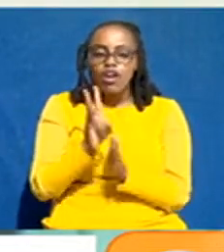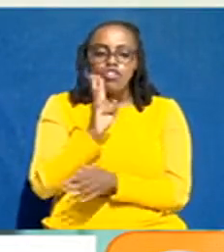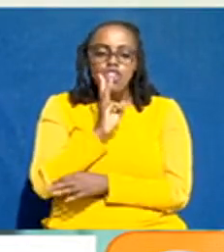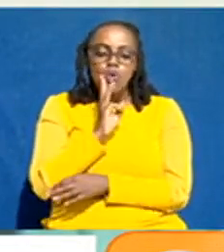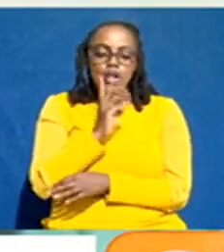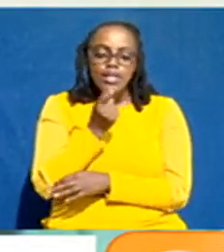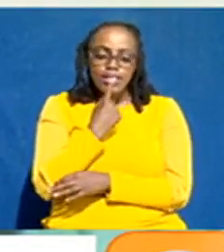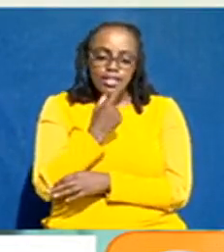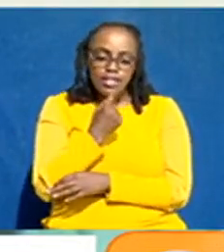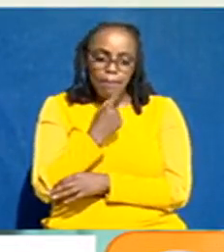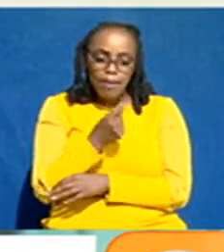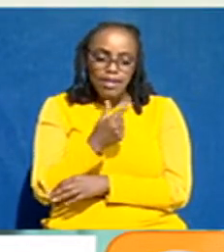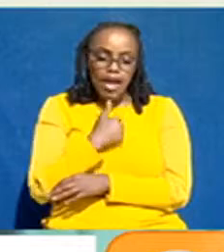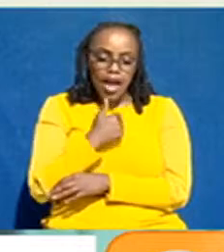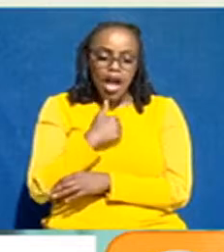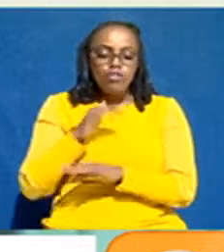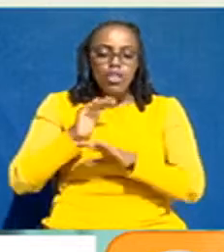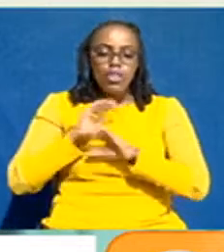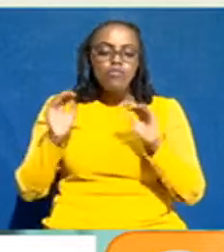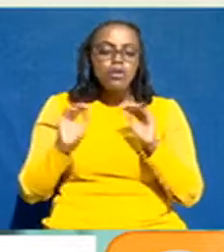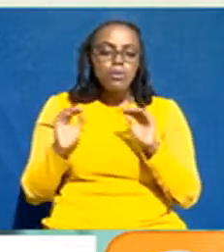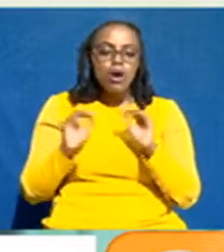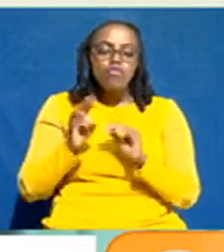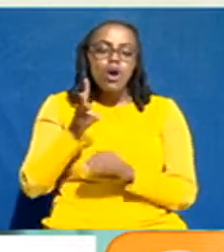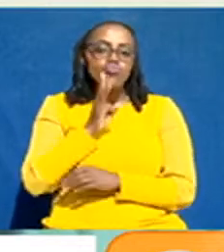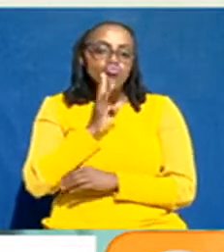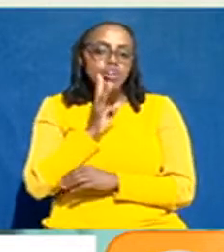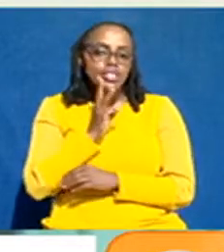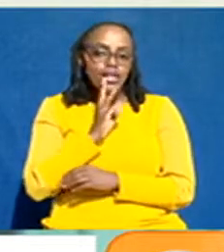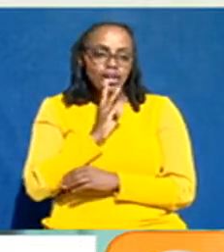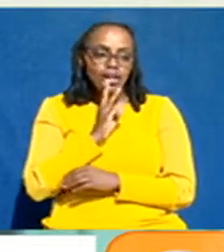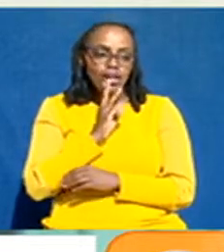treatment plant has efficiency of